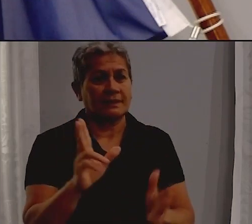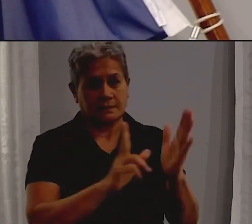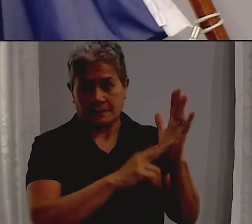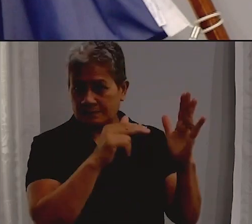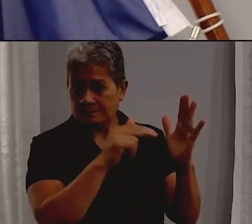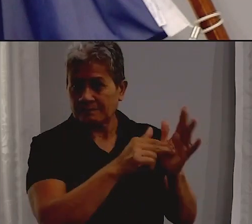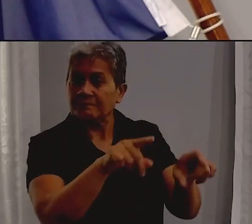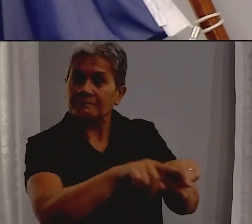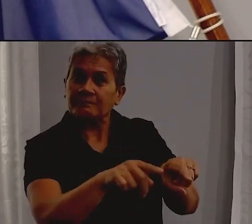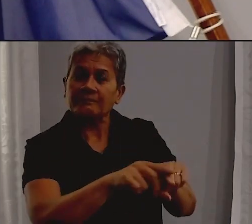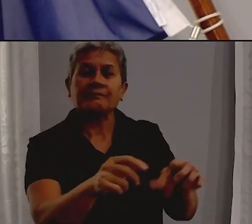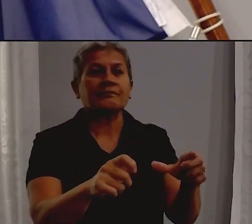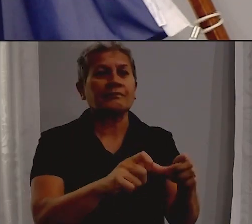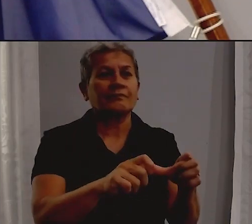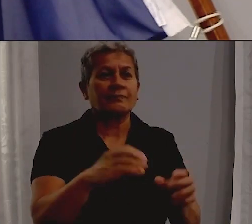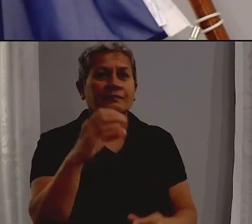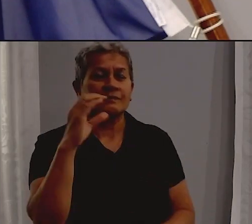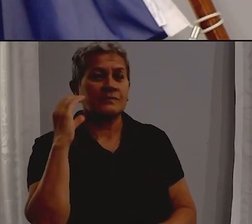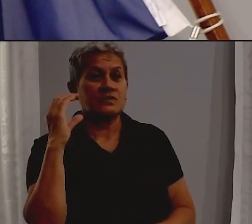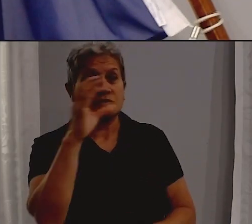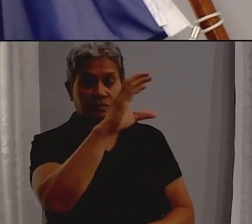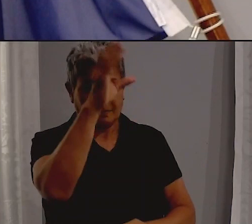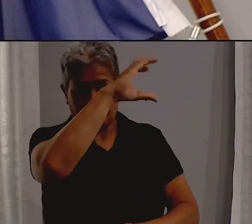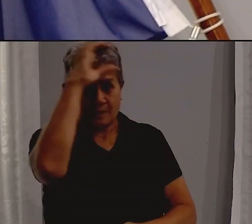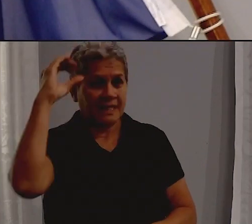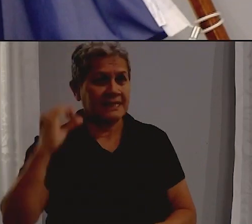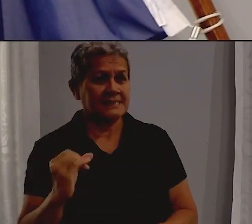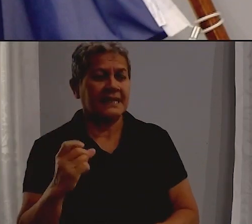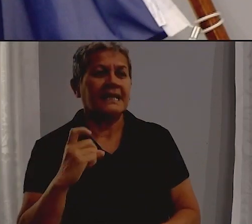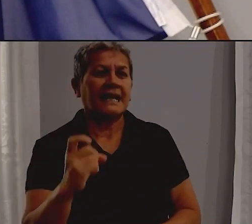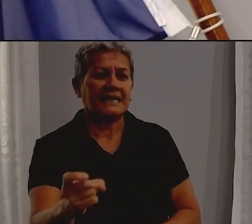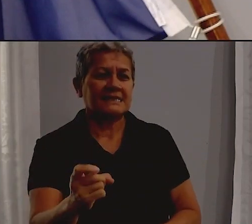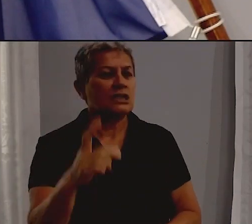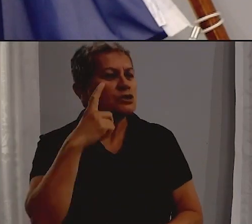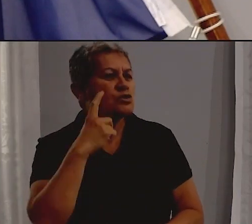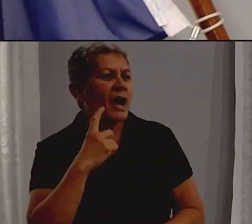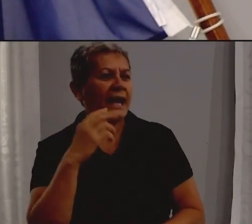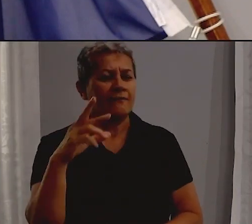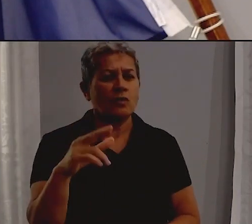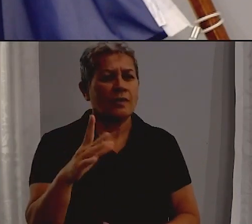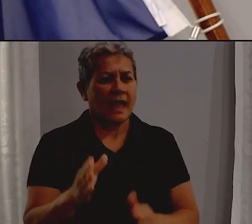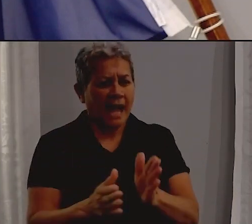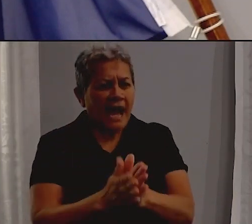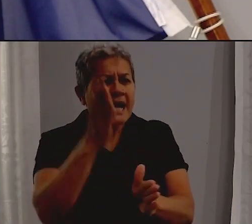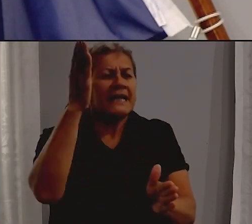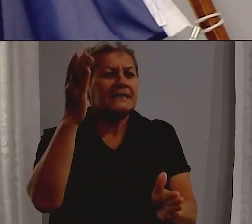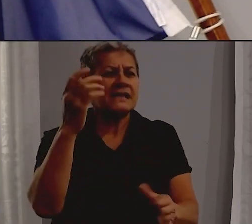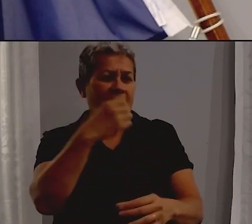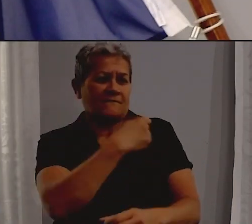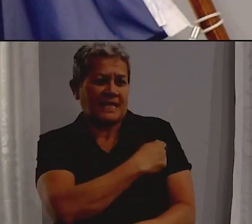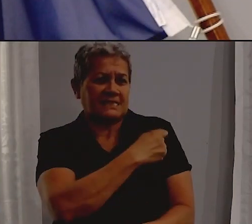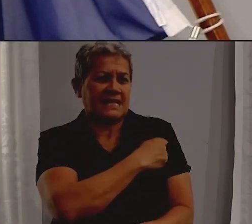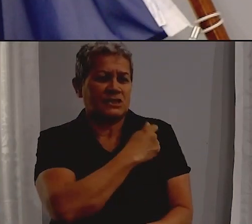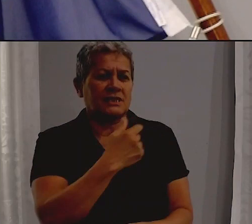for the highest possible vaccination rates in order to limit community transmission, and the strategy is that the high